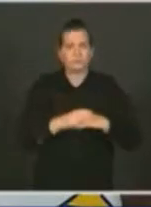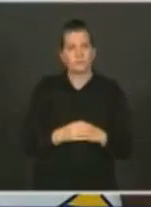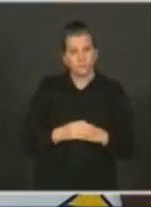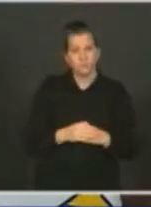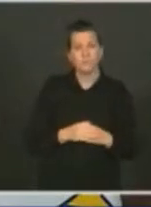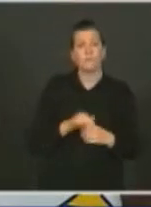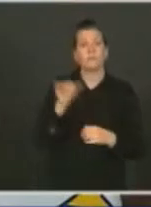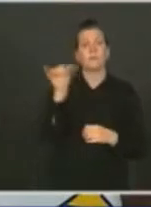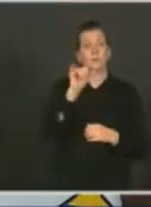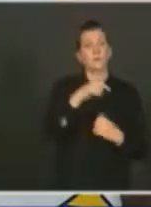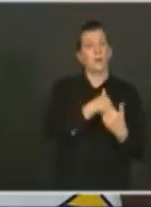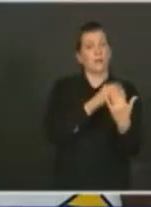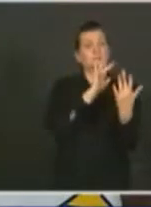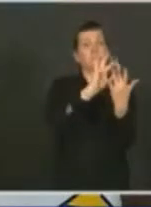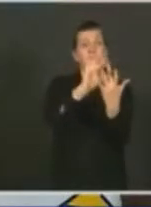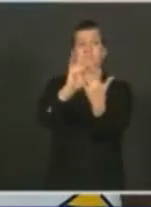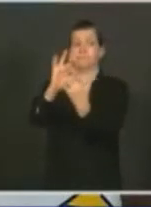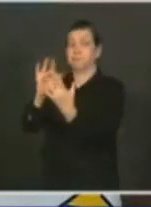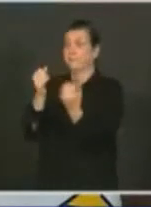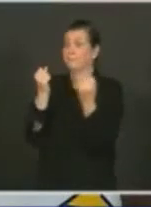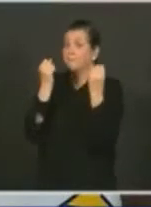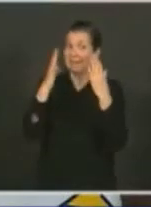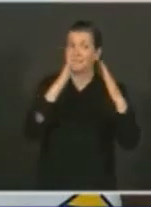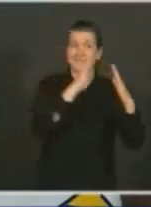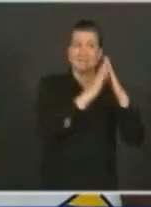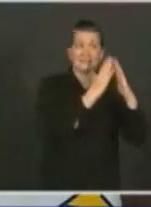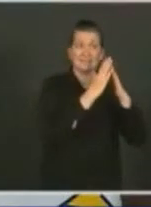towns. Many of them had